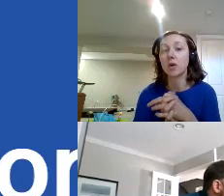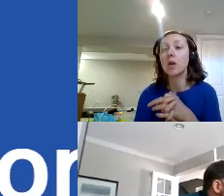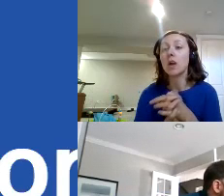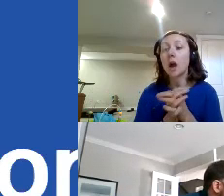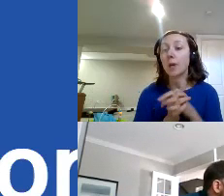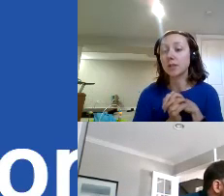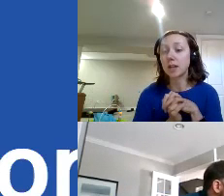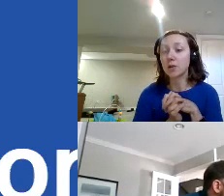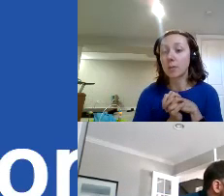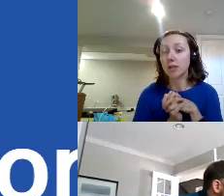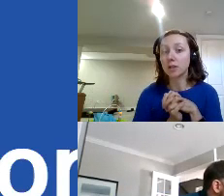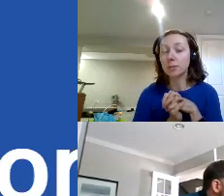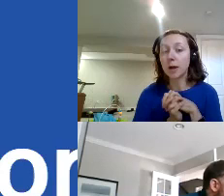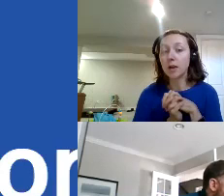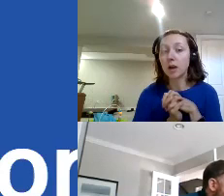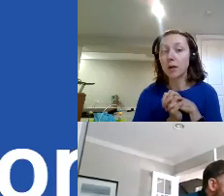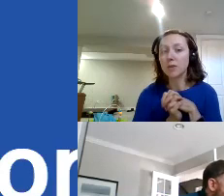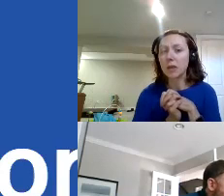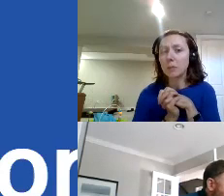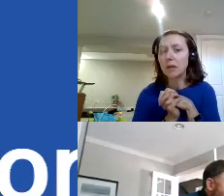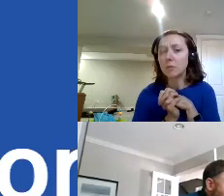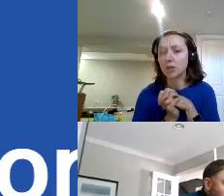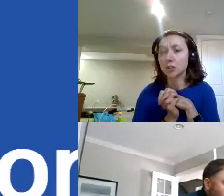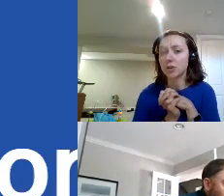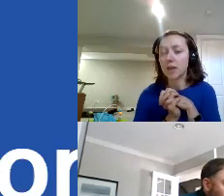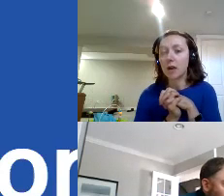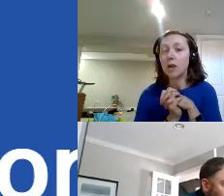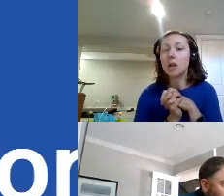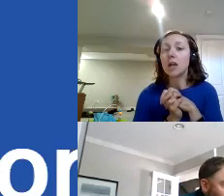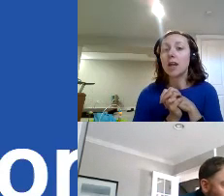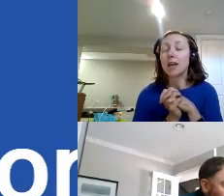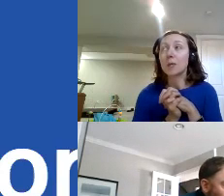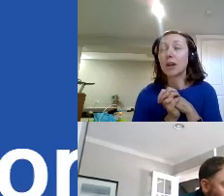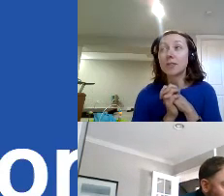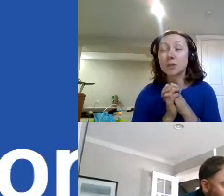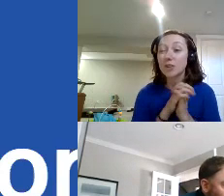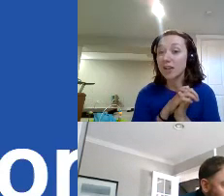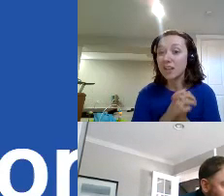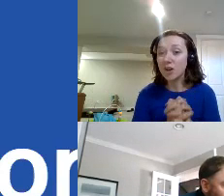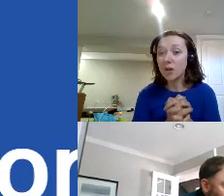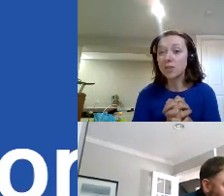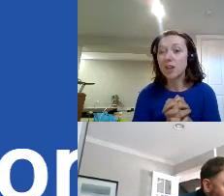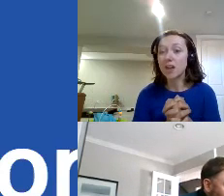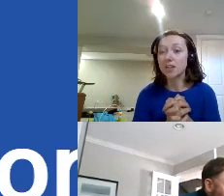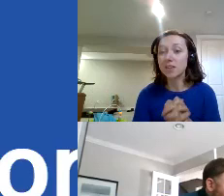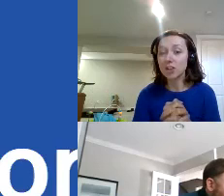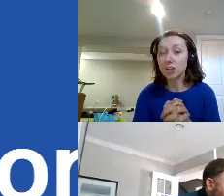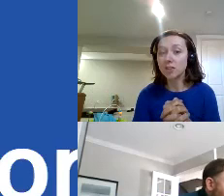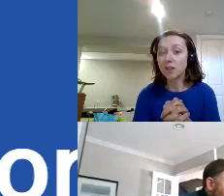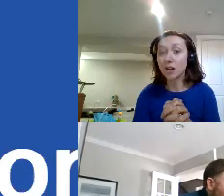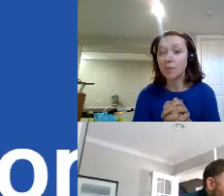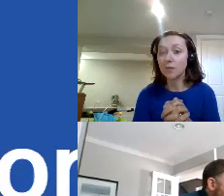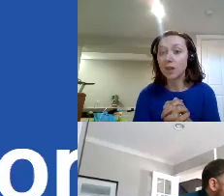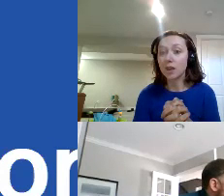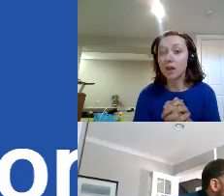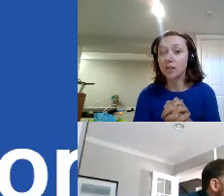month. So I will send out a reminder, but I think mid-March it should be out. And we're gonna have some really great keynotes and